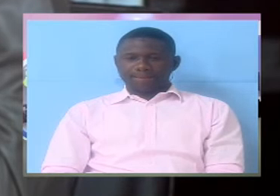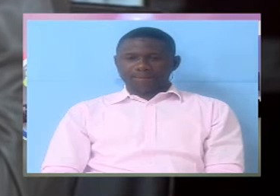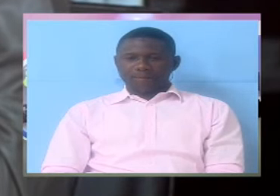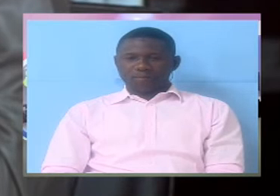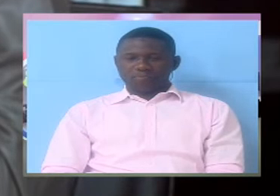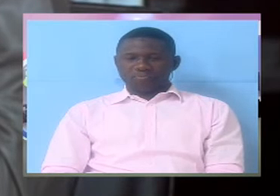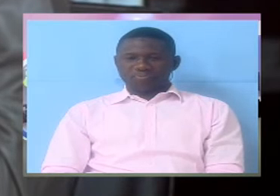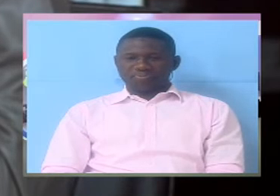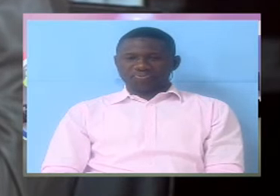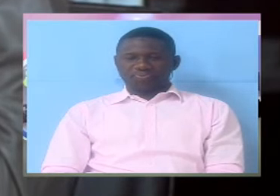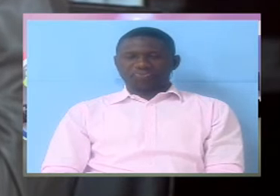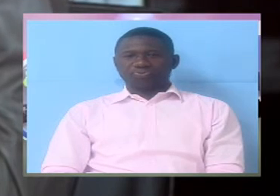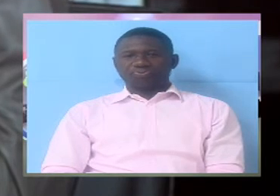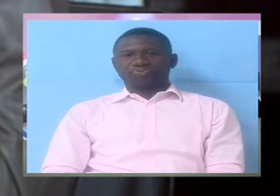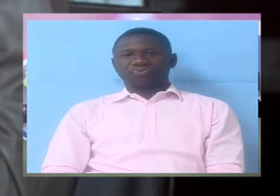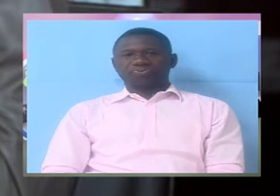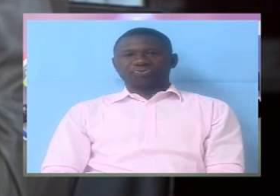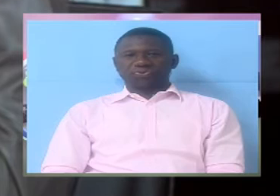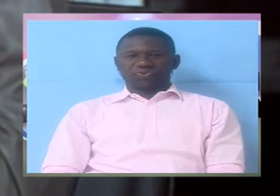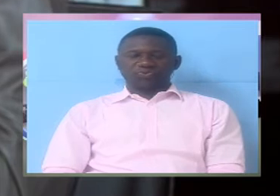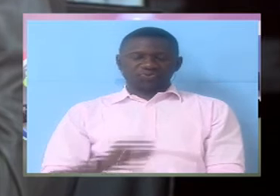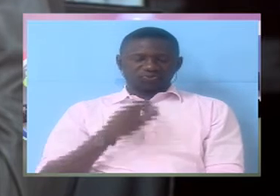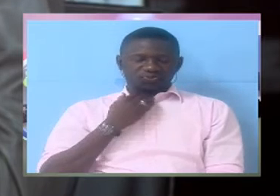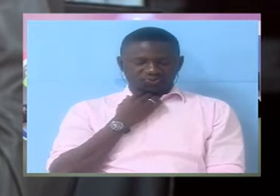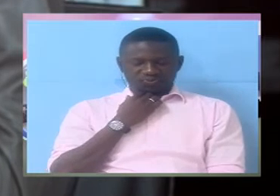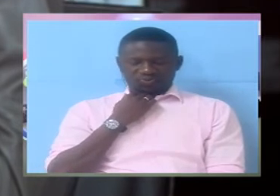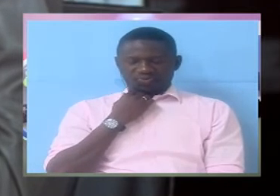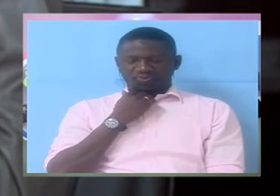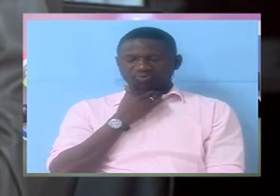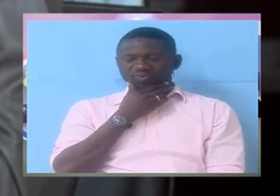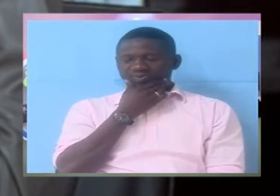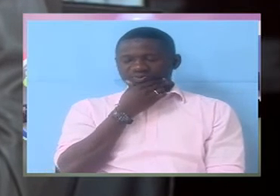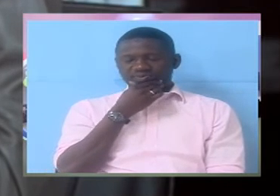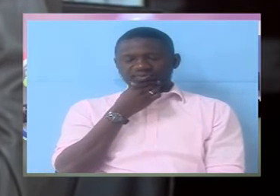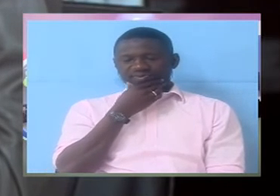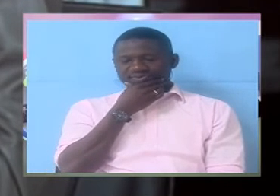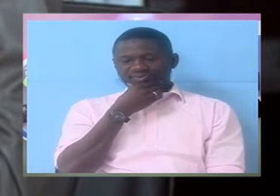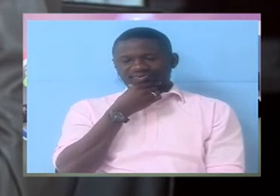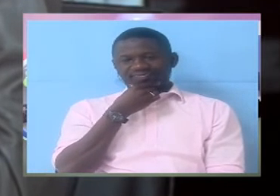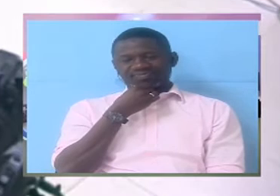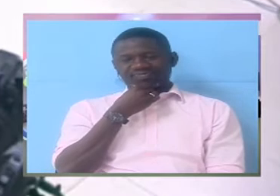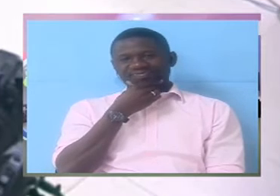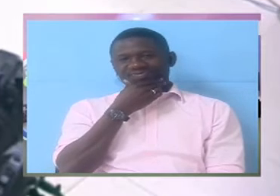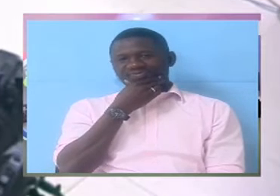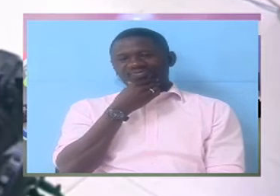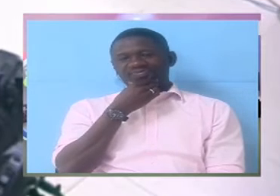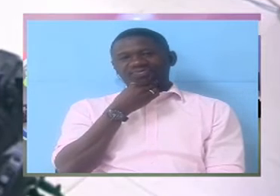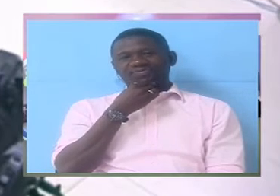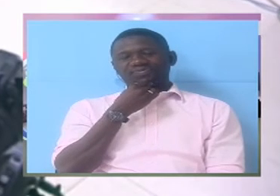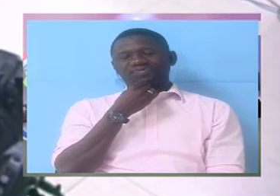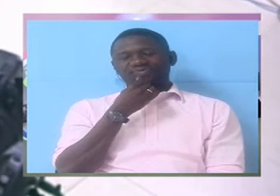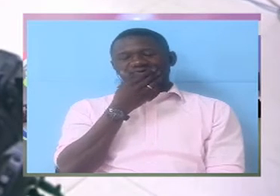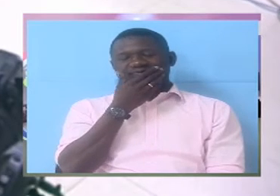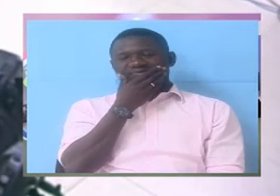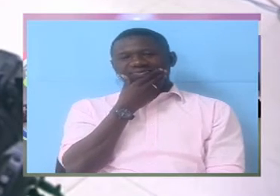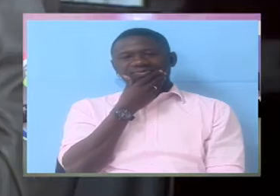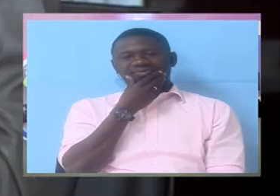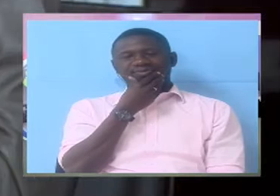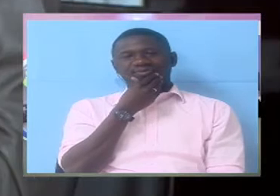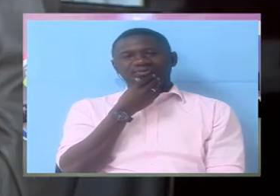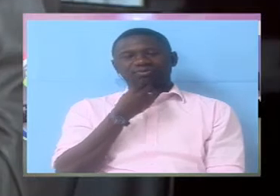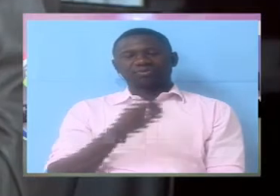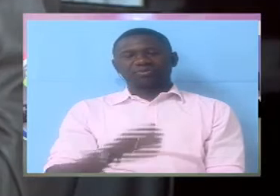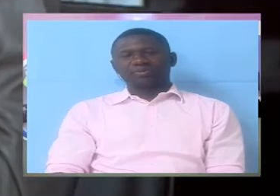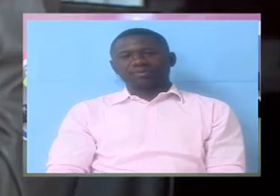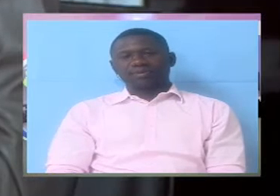what they were doing, you can now effect arrests and show to the people that